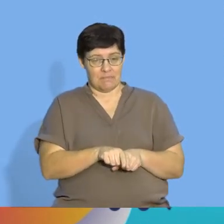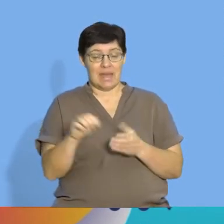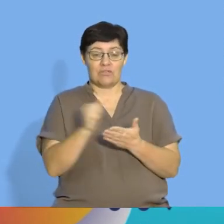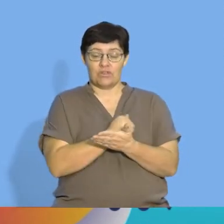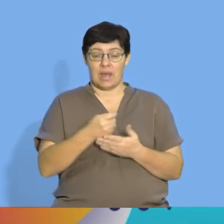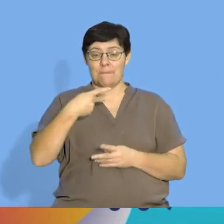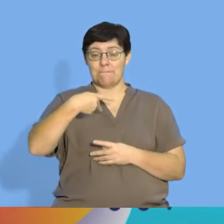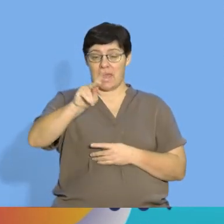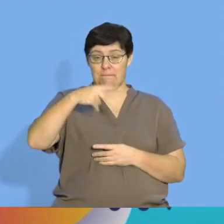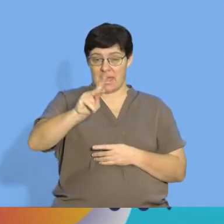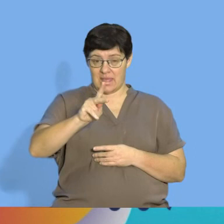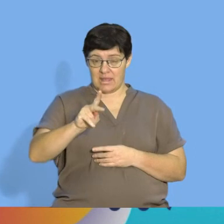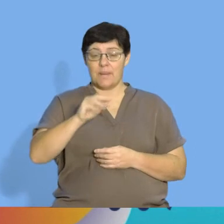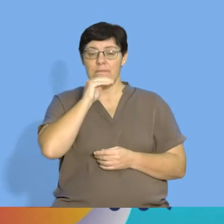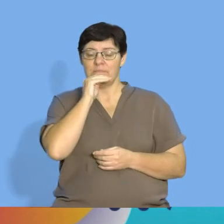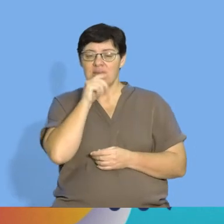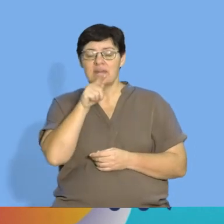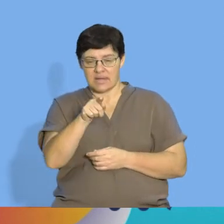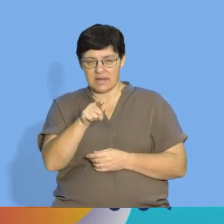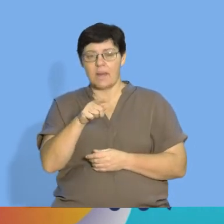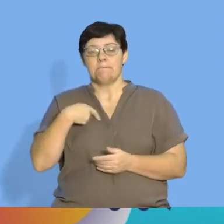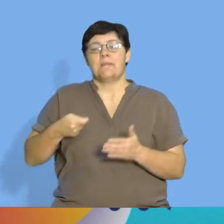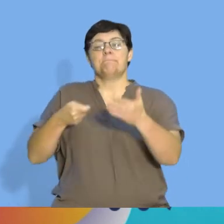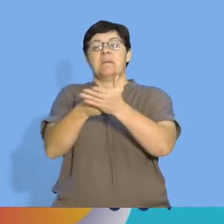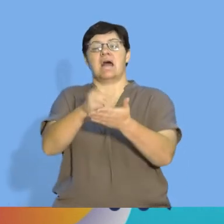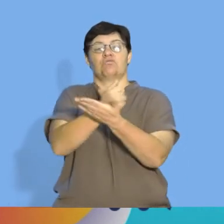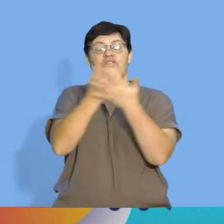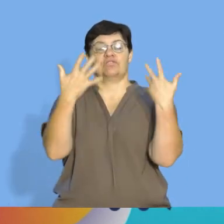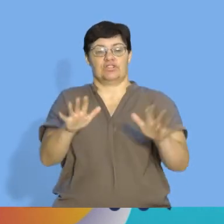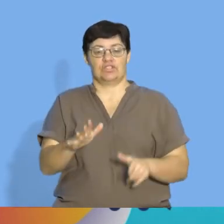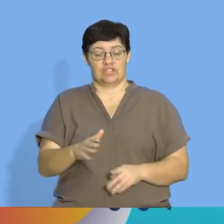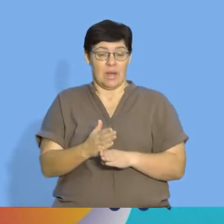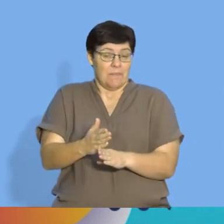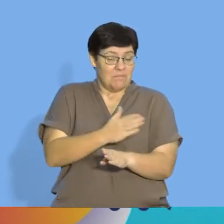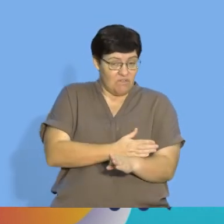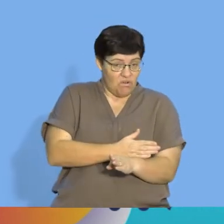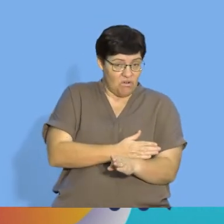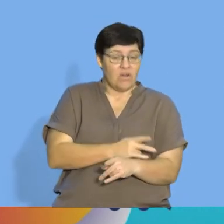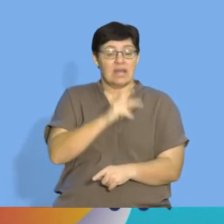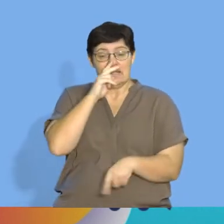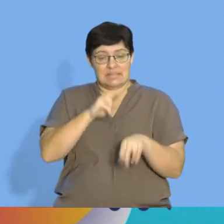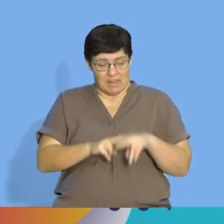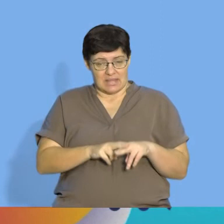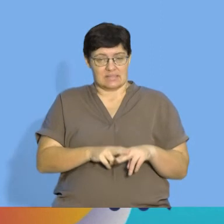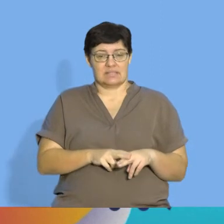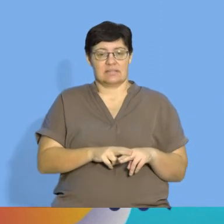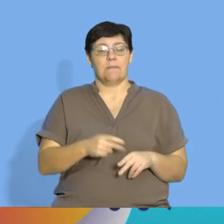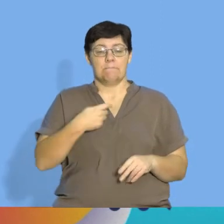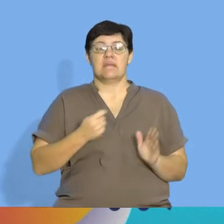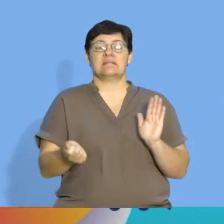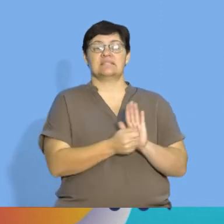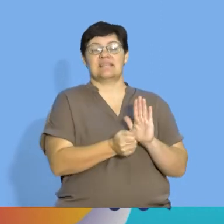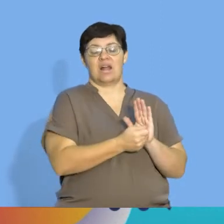creditors payment schedule is dependent on credit purchases, but before credit purchases, it's dependent on